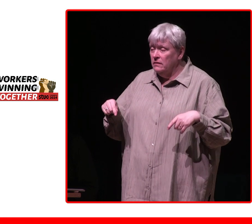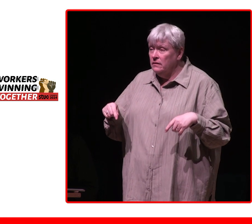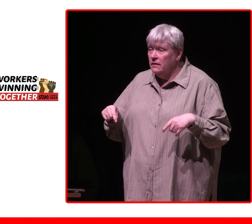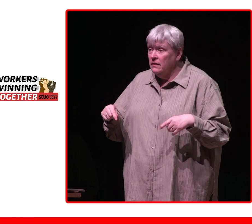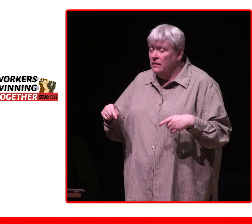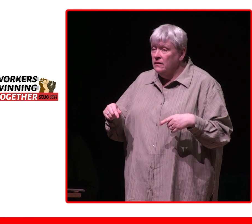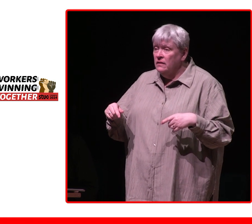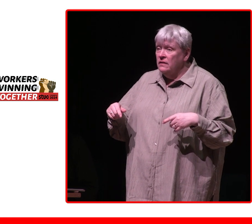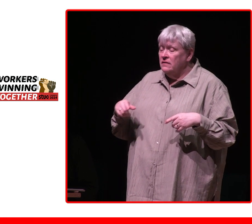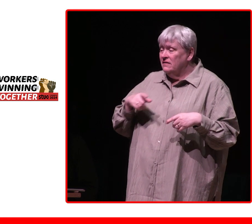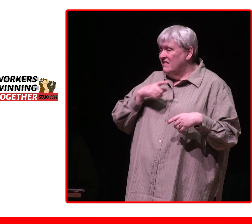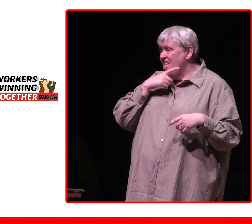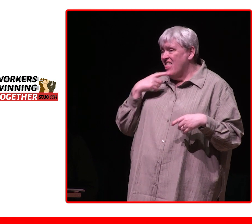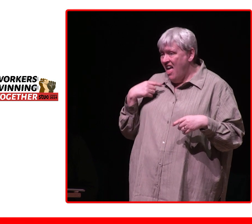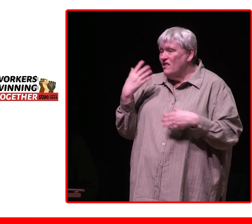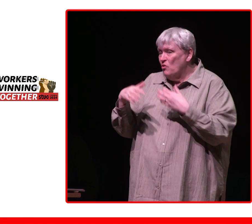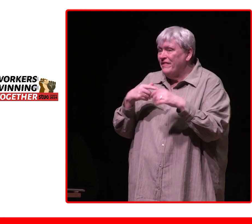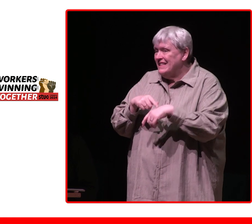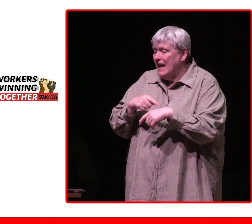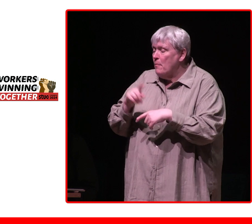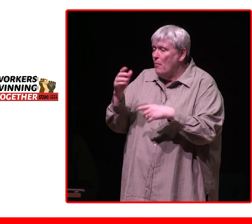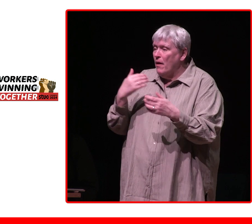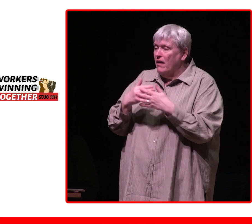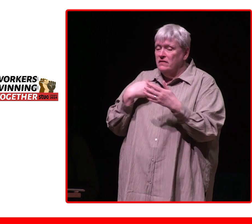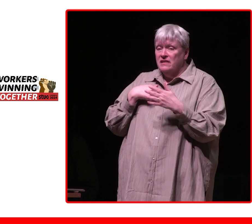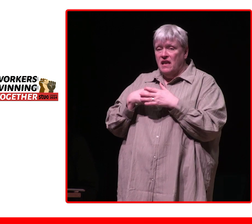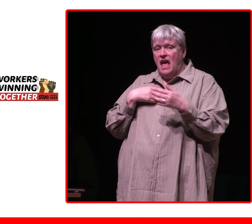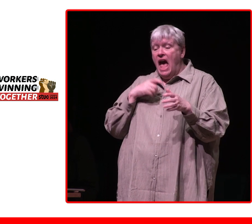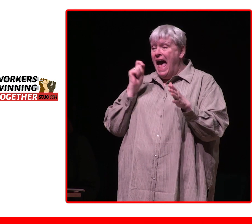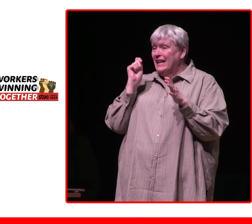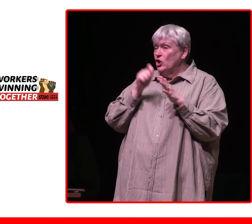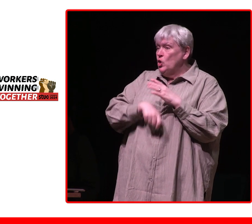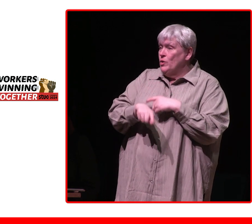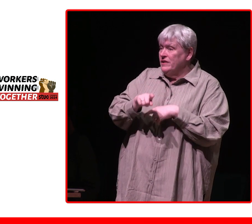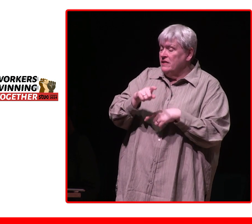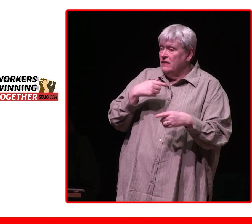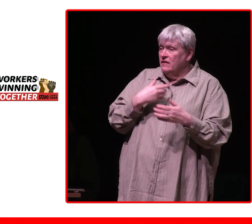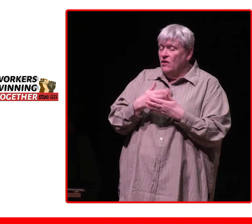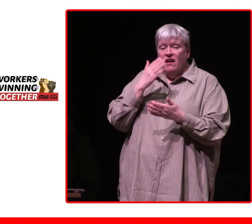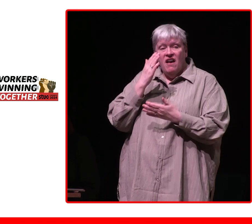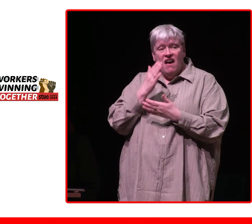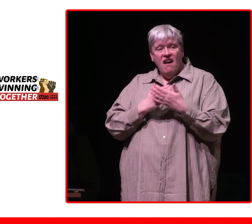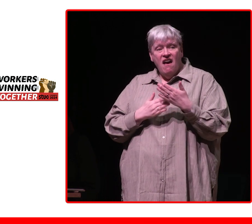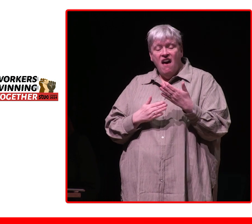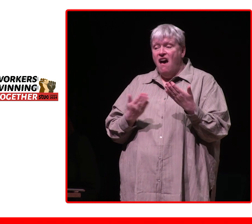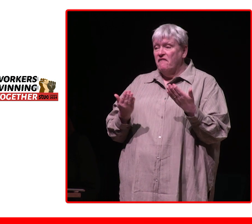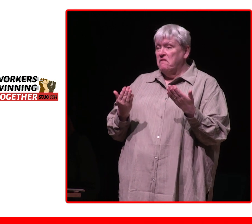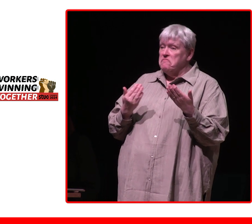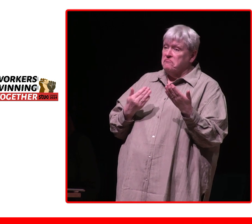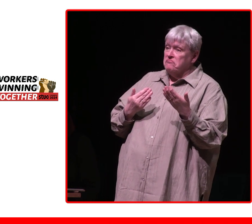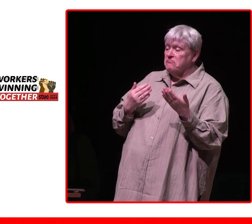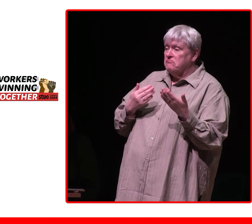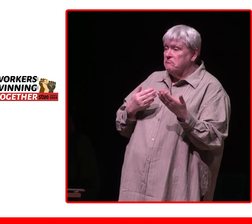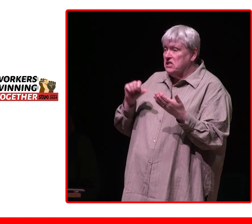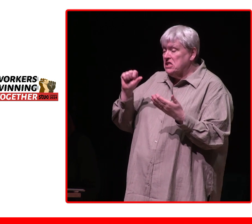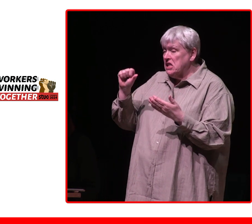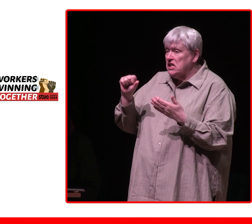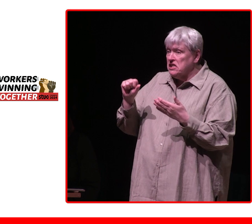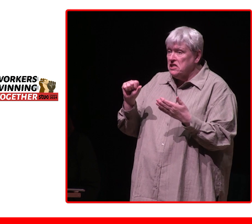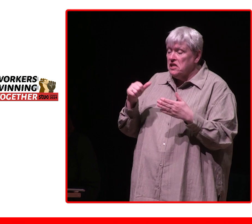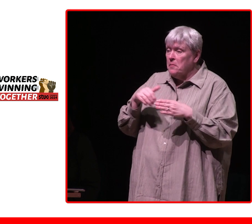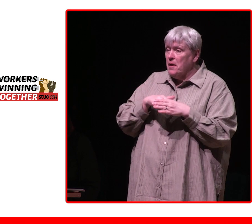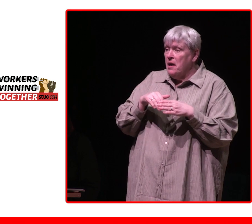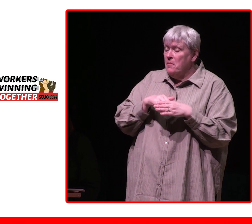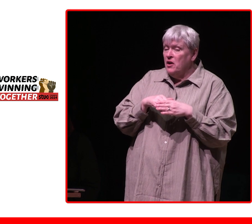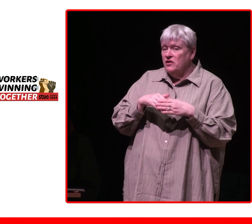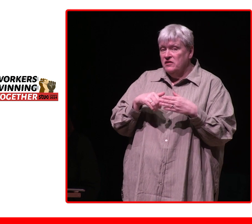they lie all the time, but to make a ridiculous accusation that a half-dozen members of UNRWA took part in October